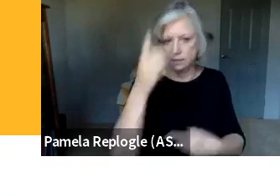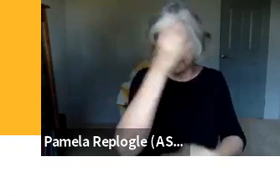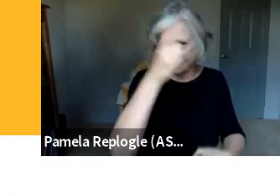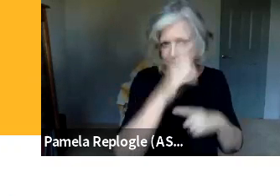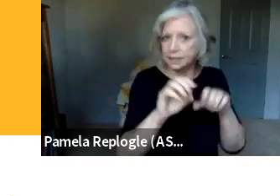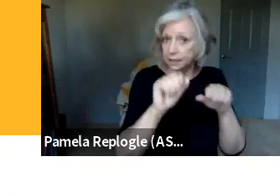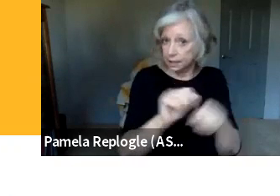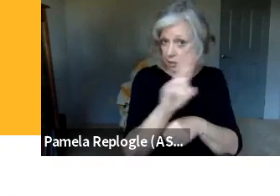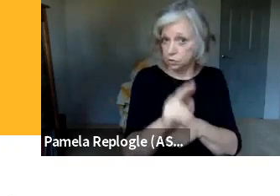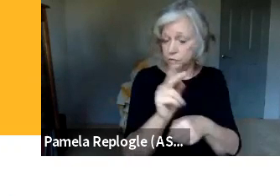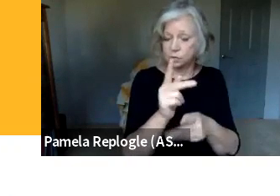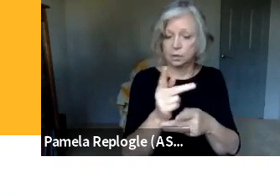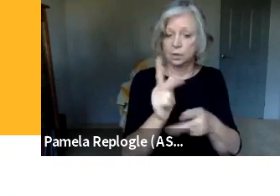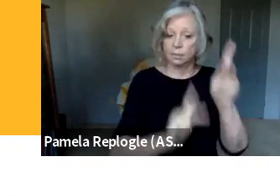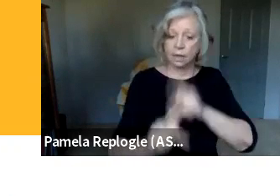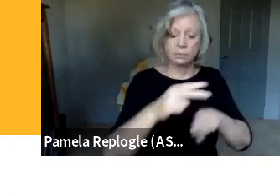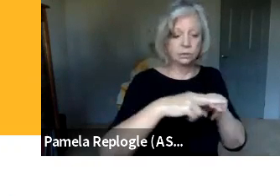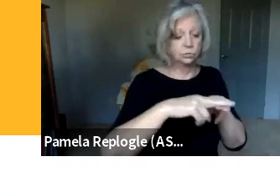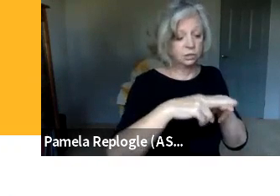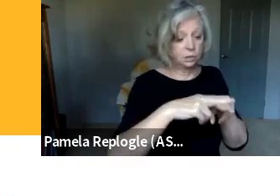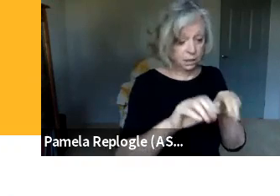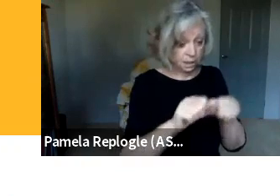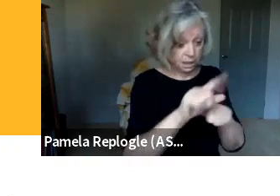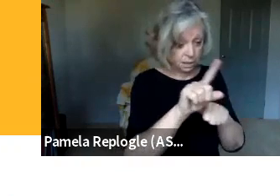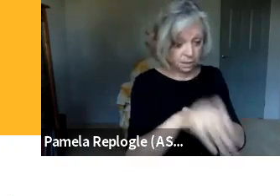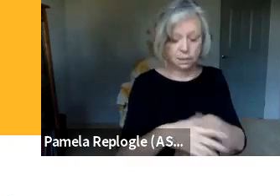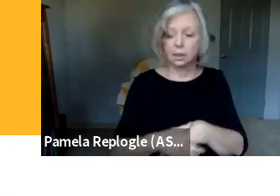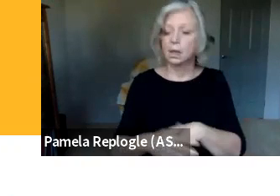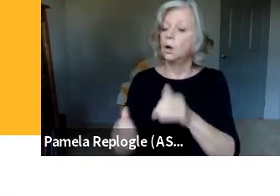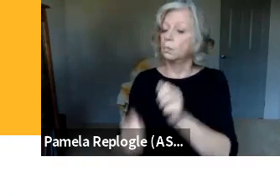transportation? Well, most people with chronic conditions